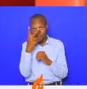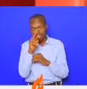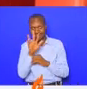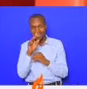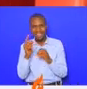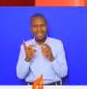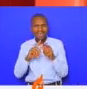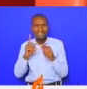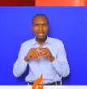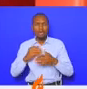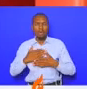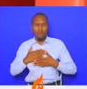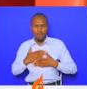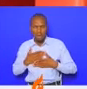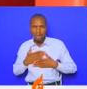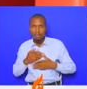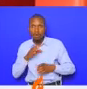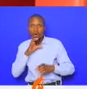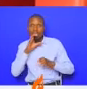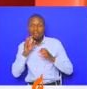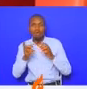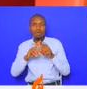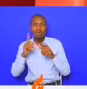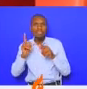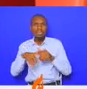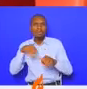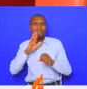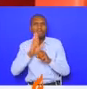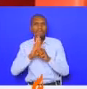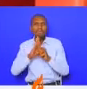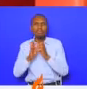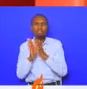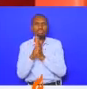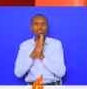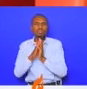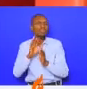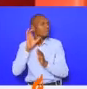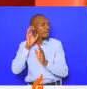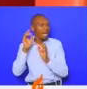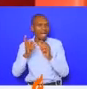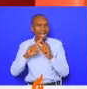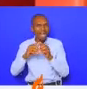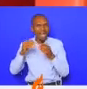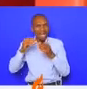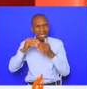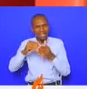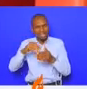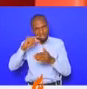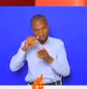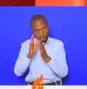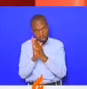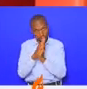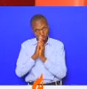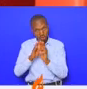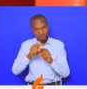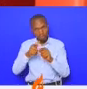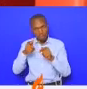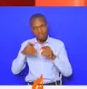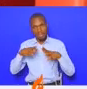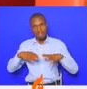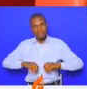Honorable Speaker, I don't think we need a lot of information, a mere information from the relevant